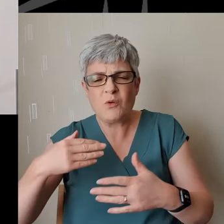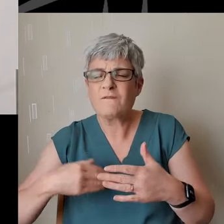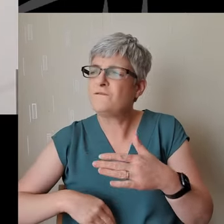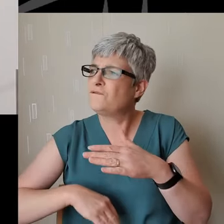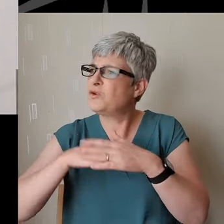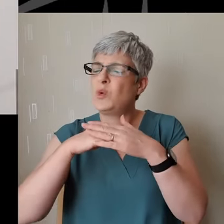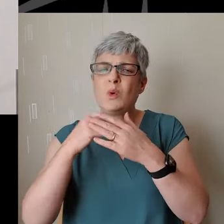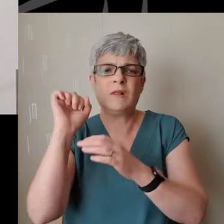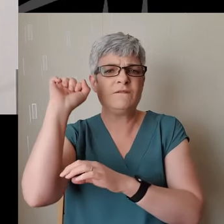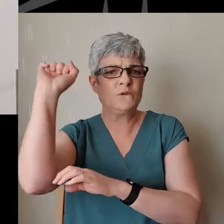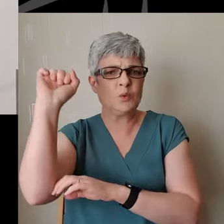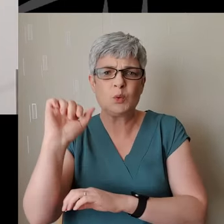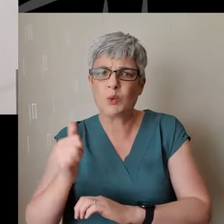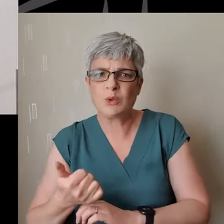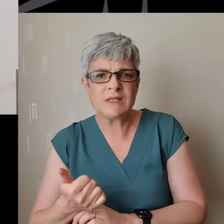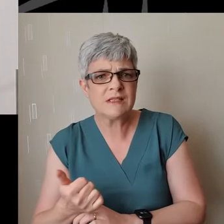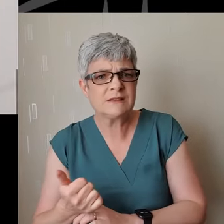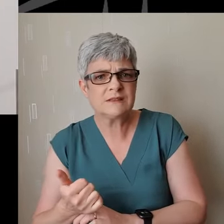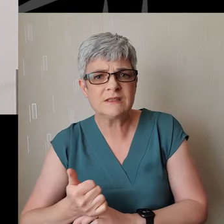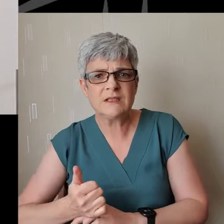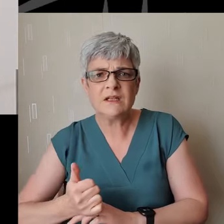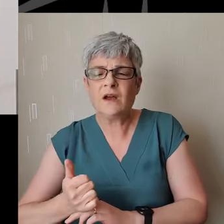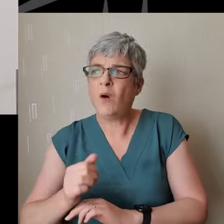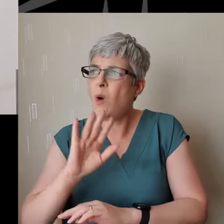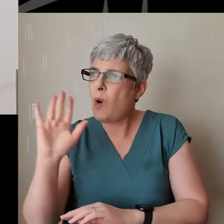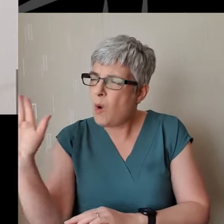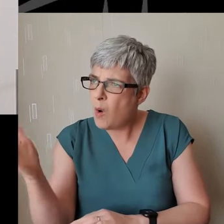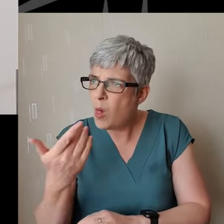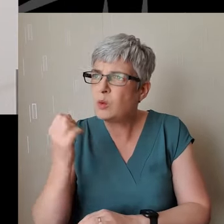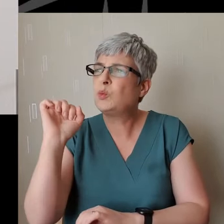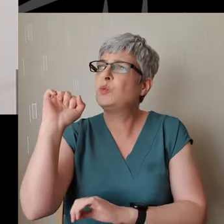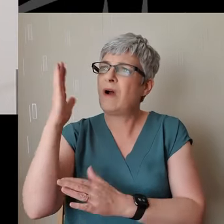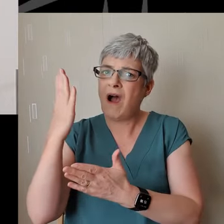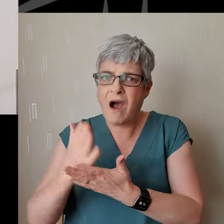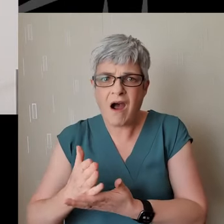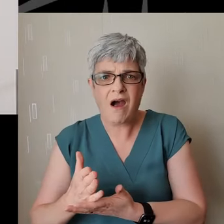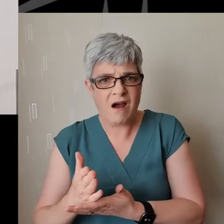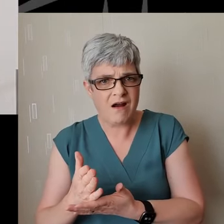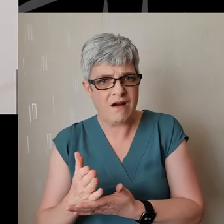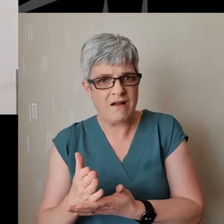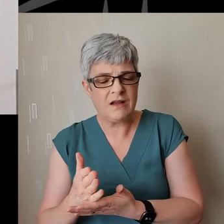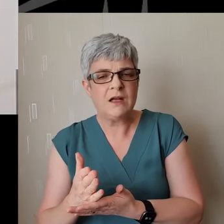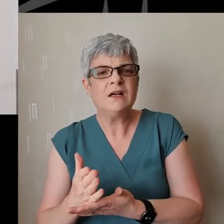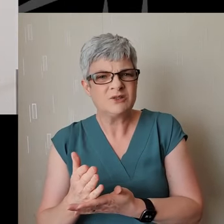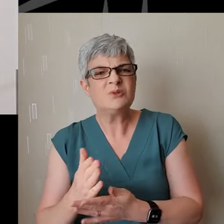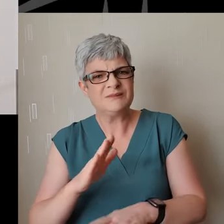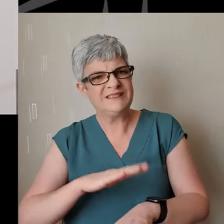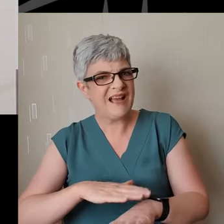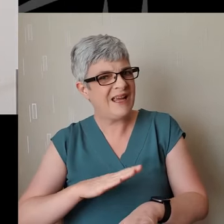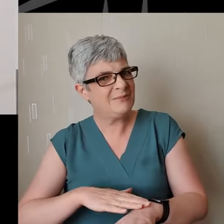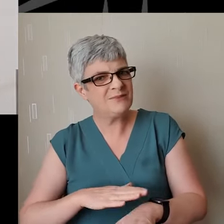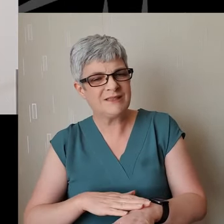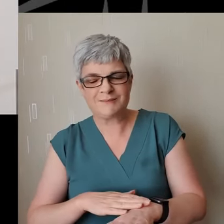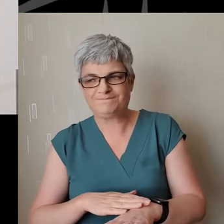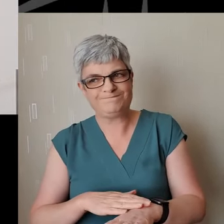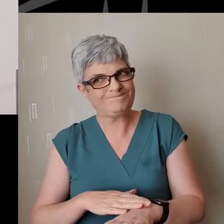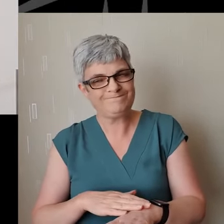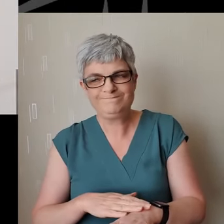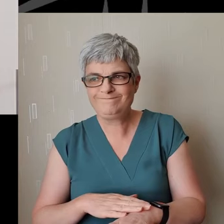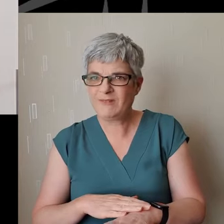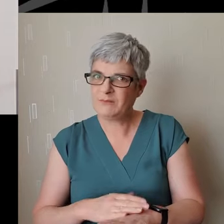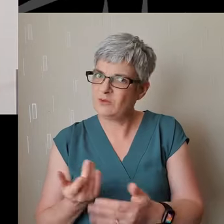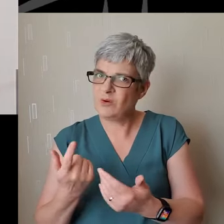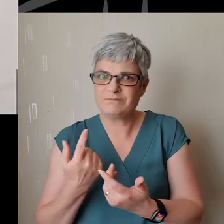goodness of God and with all that you are to us and for us. And so there have been times when we've been